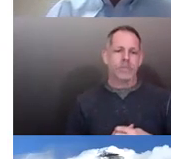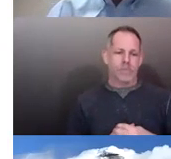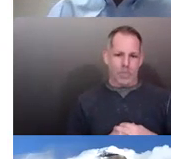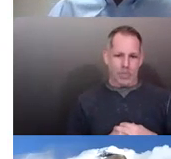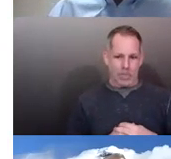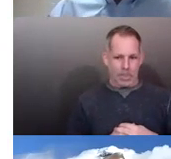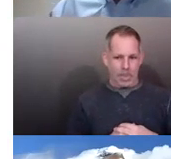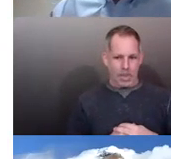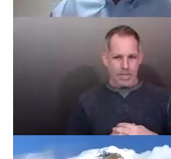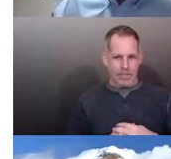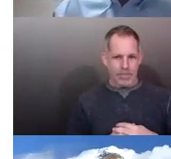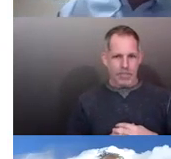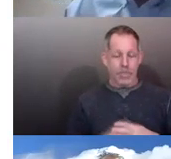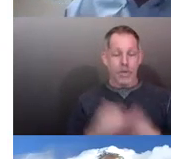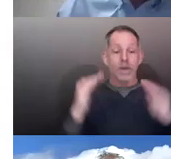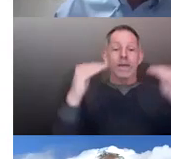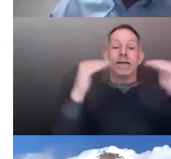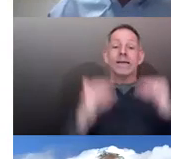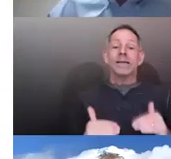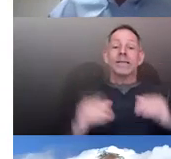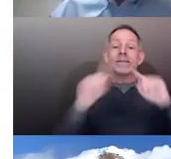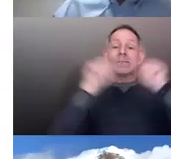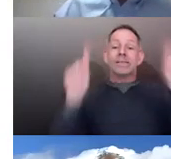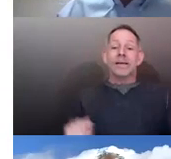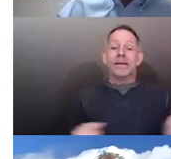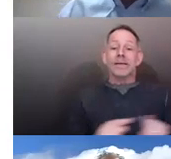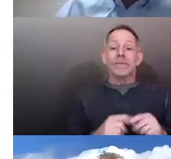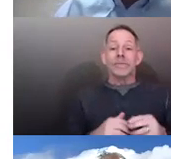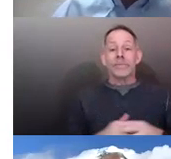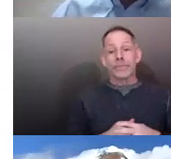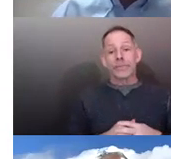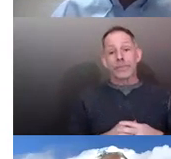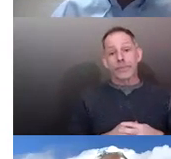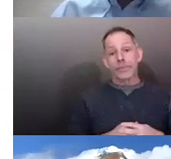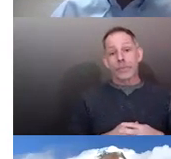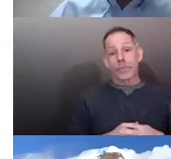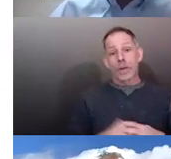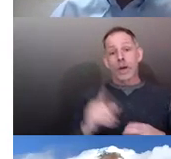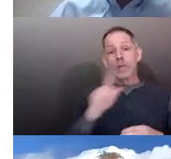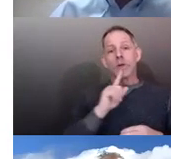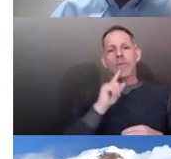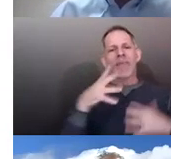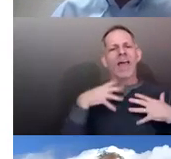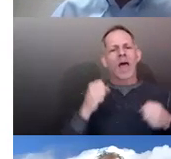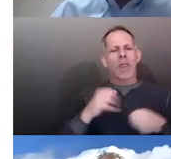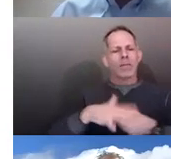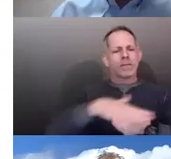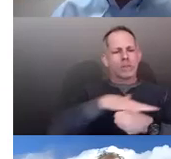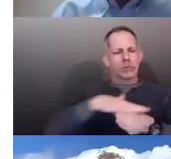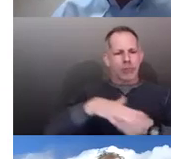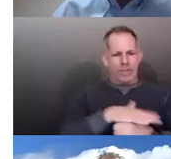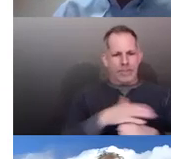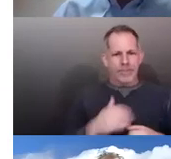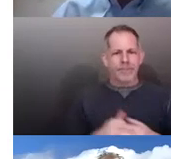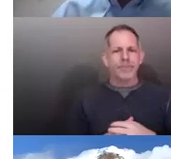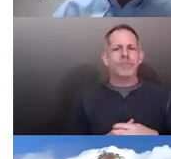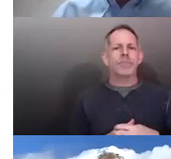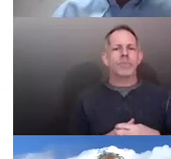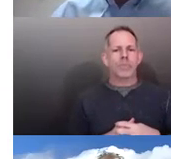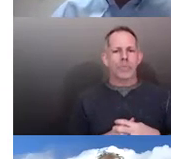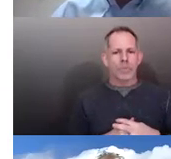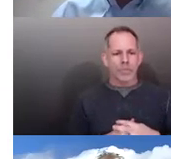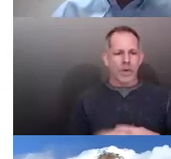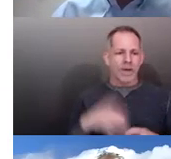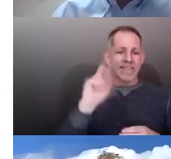So here's what we're doing at the Health District. First and foremost, in coordination with the Department of Emergency Management and